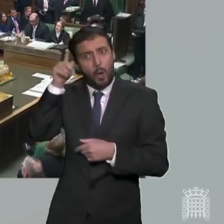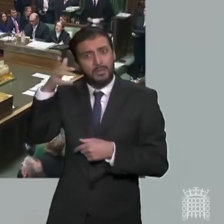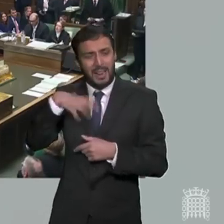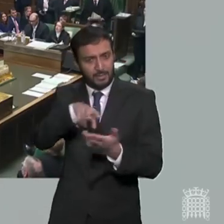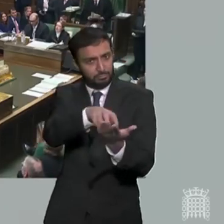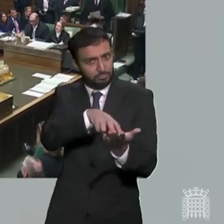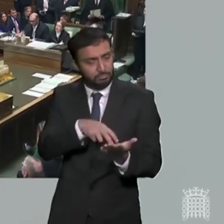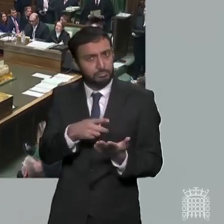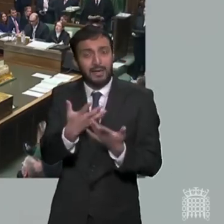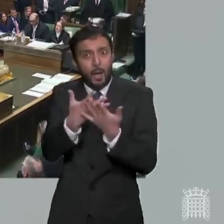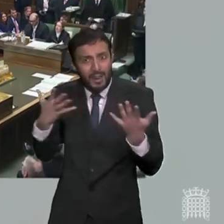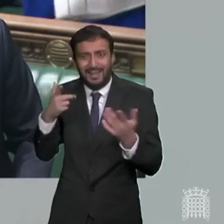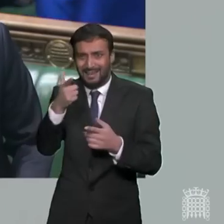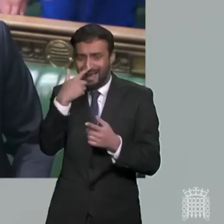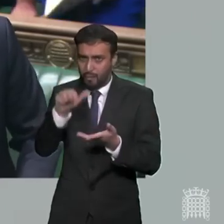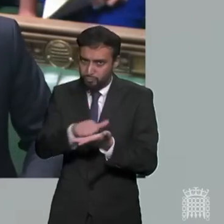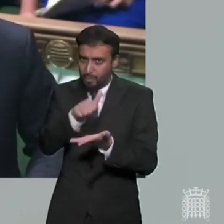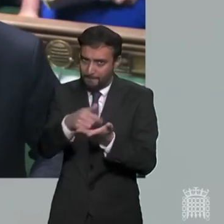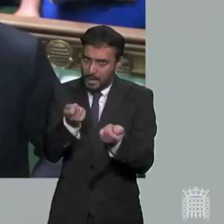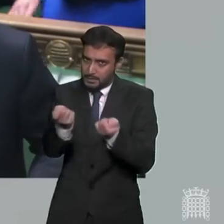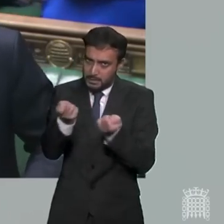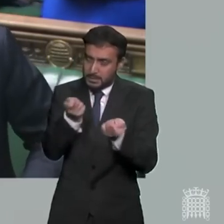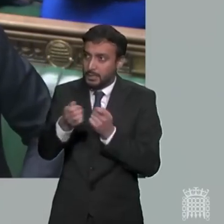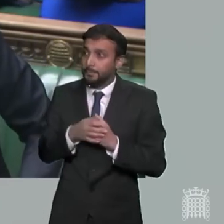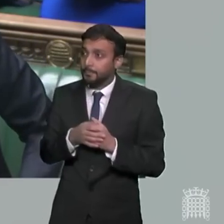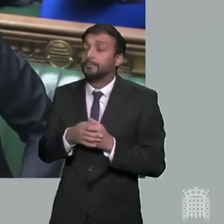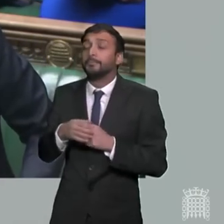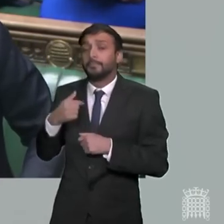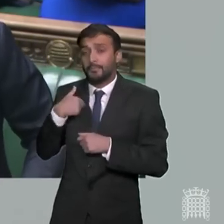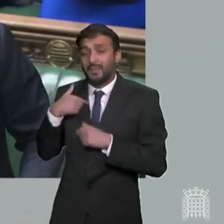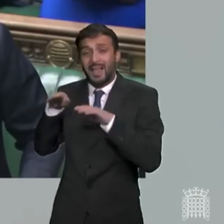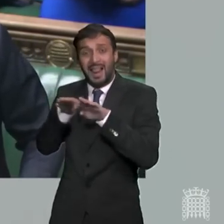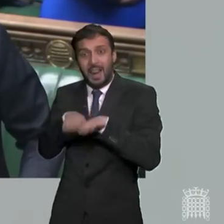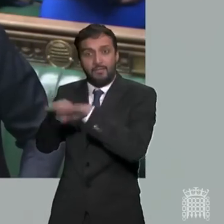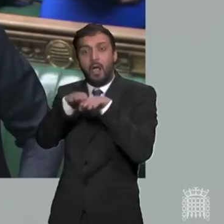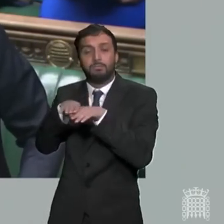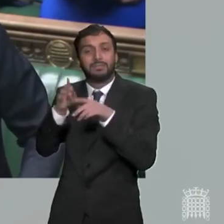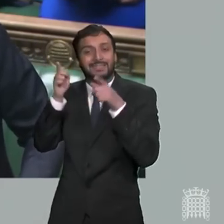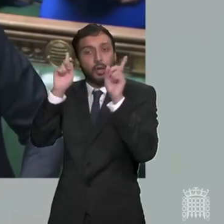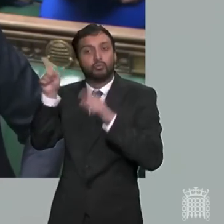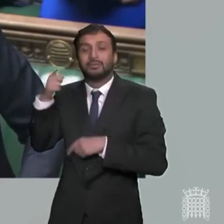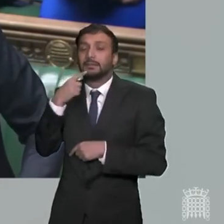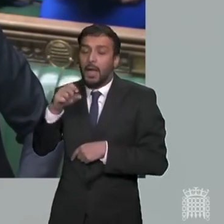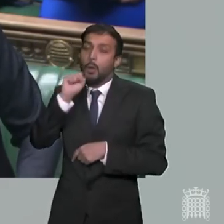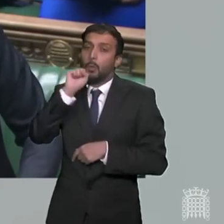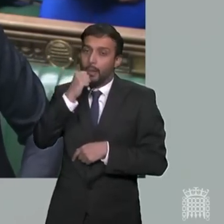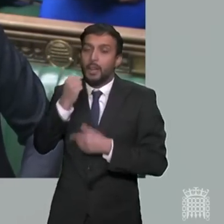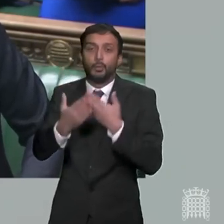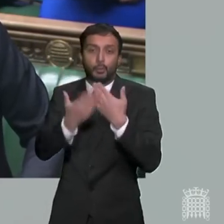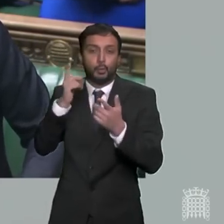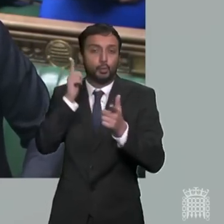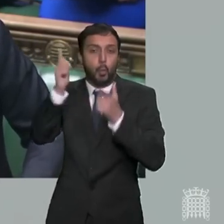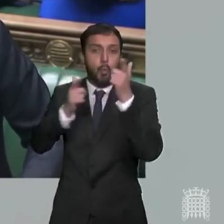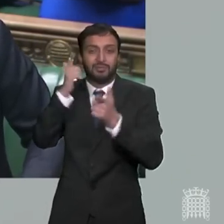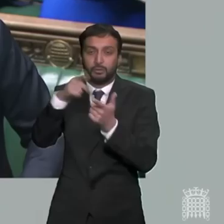My right honourable friend, the Levelling Up Secretary, has indeed said that we will deliver a new tourist accommodation registration scheme, something I know my